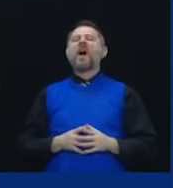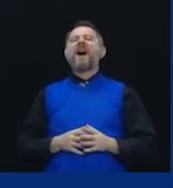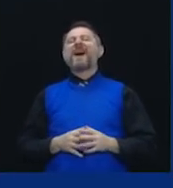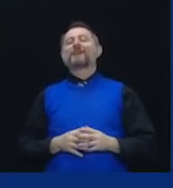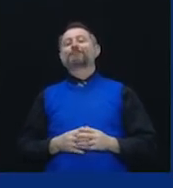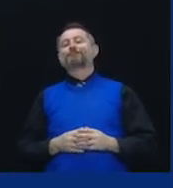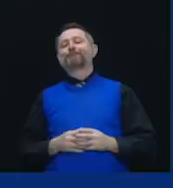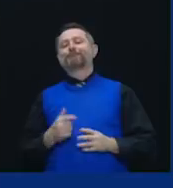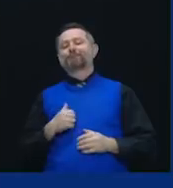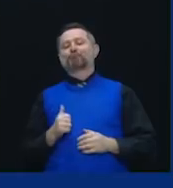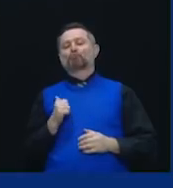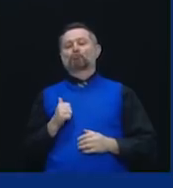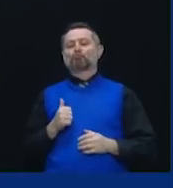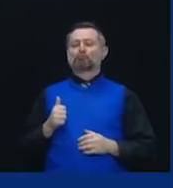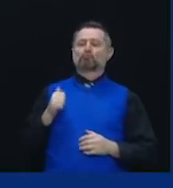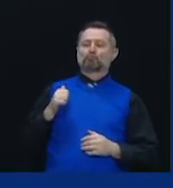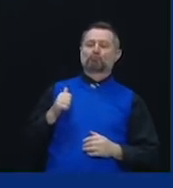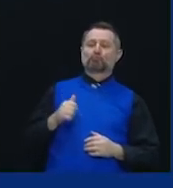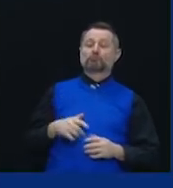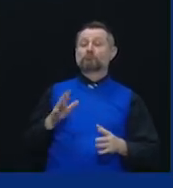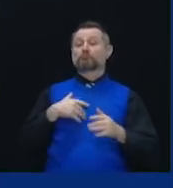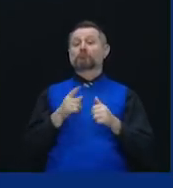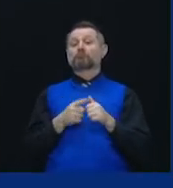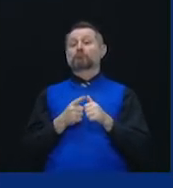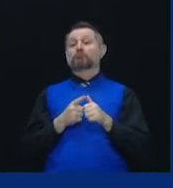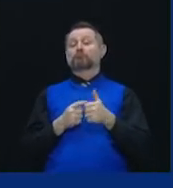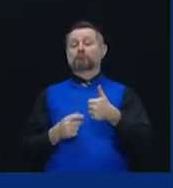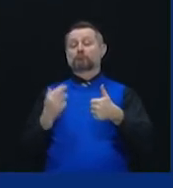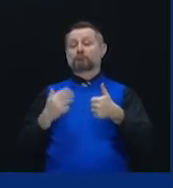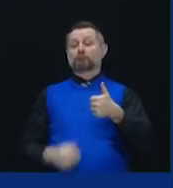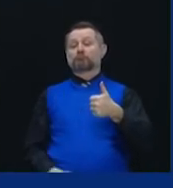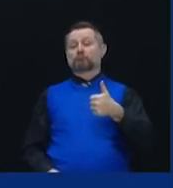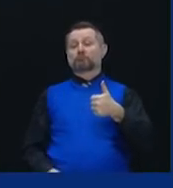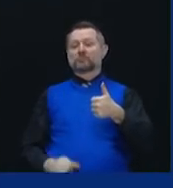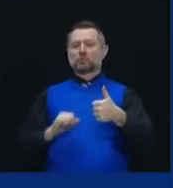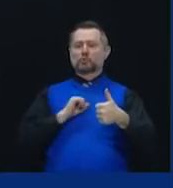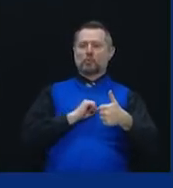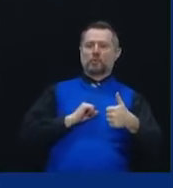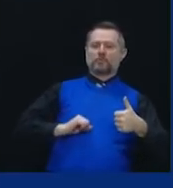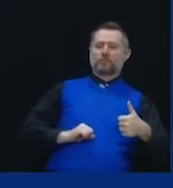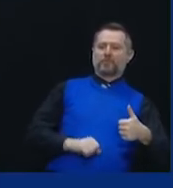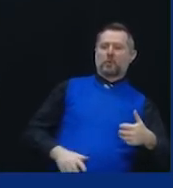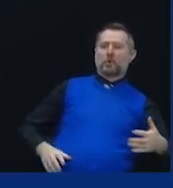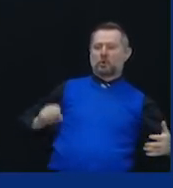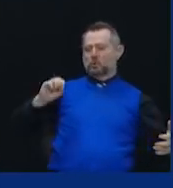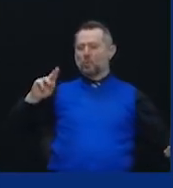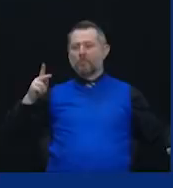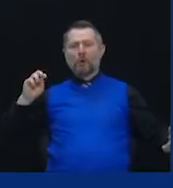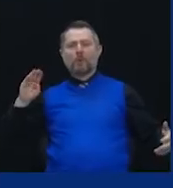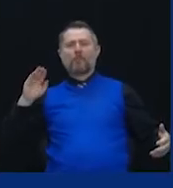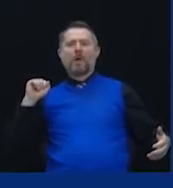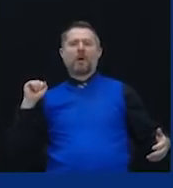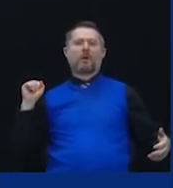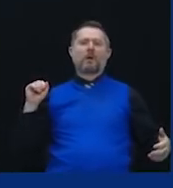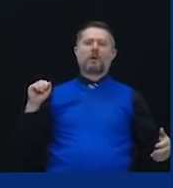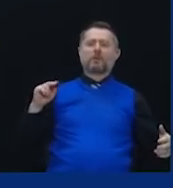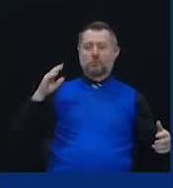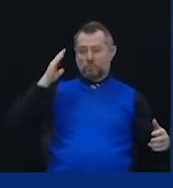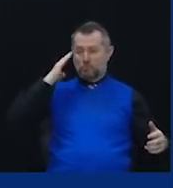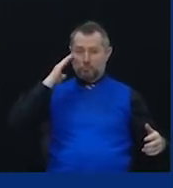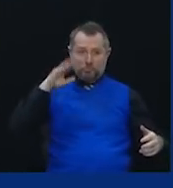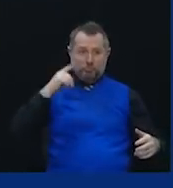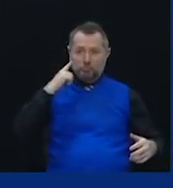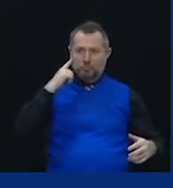vaccine. The first reason is the superhero reason. Have you heard the superhero reason? I'm a